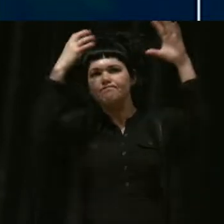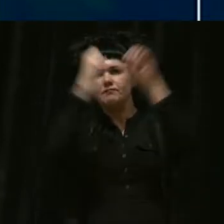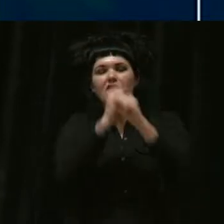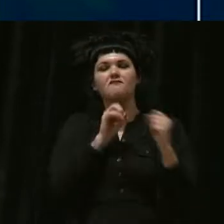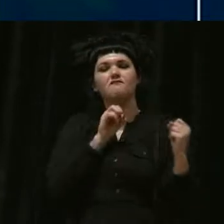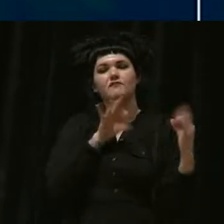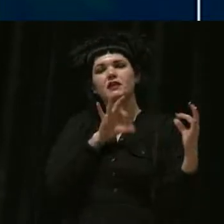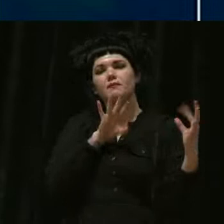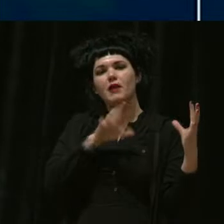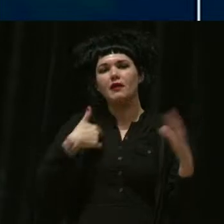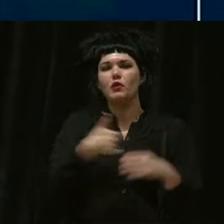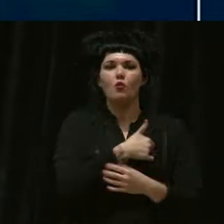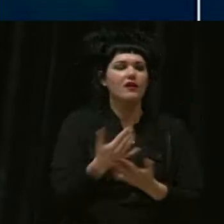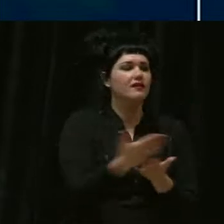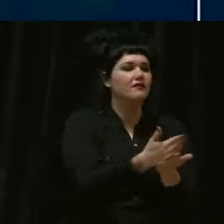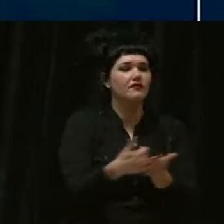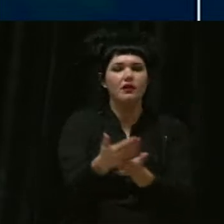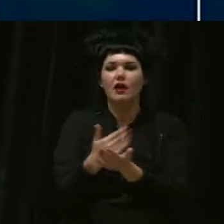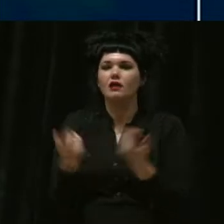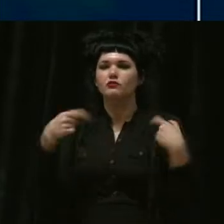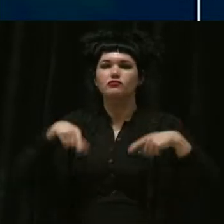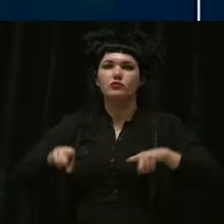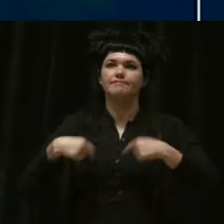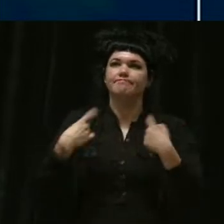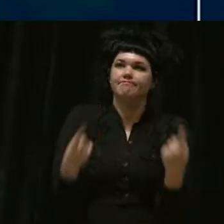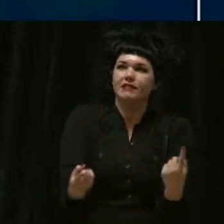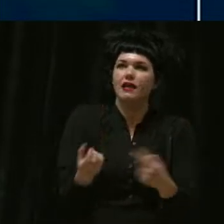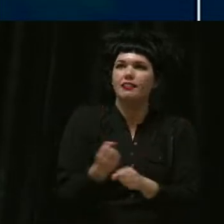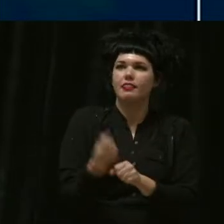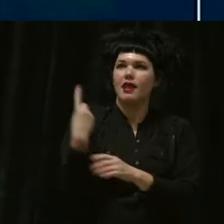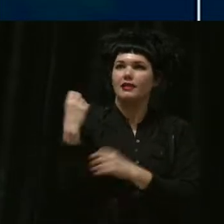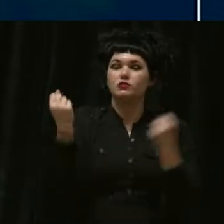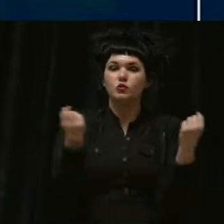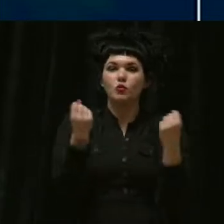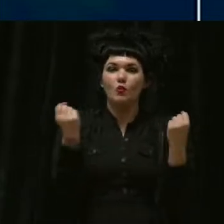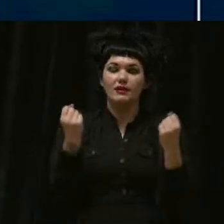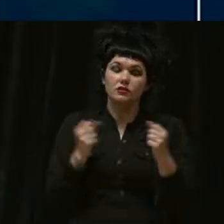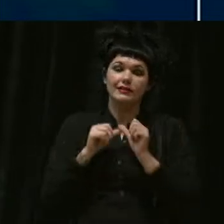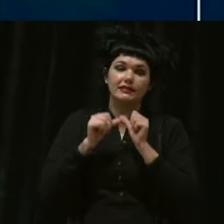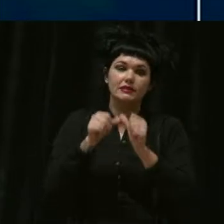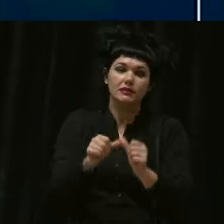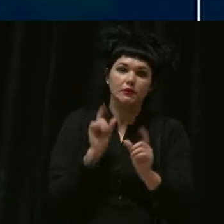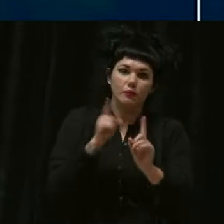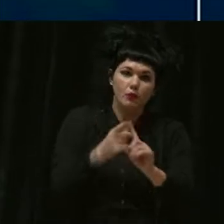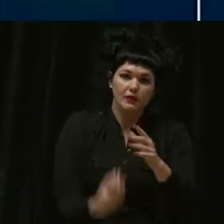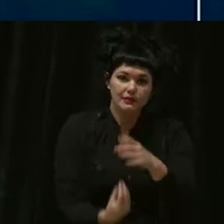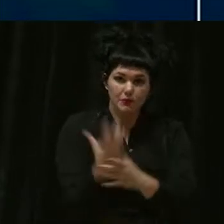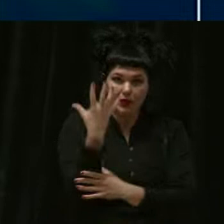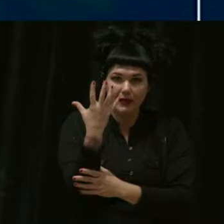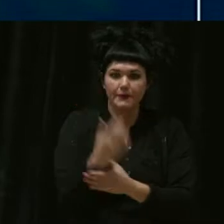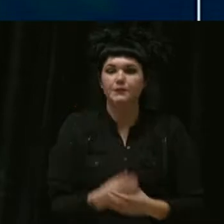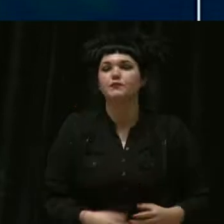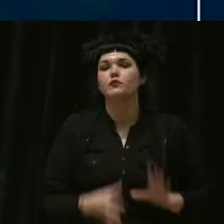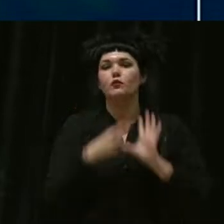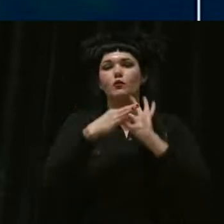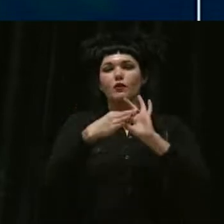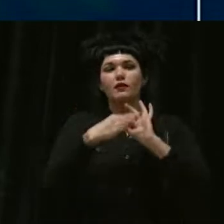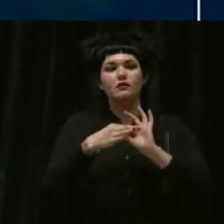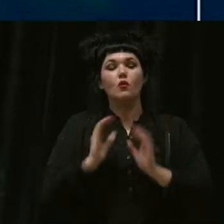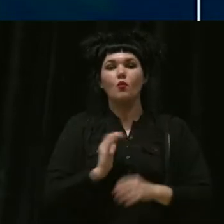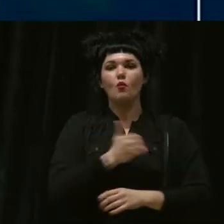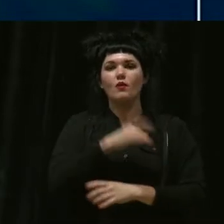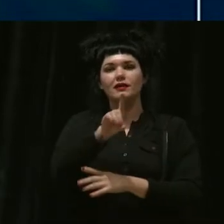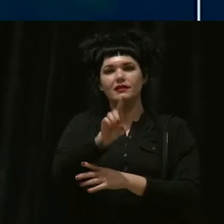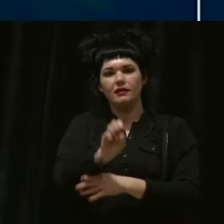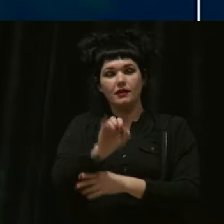we've received during last winter and through the spring with regards to the DEI